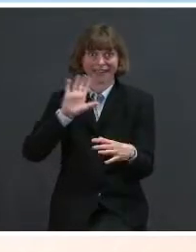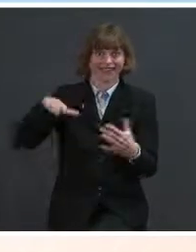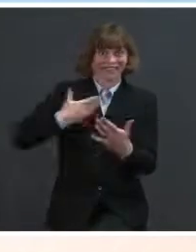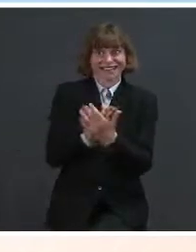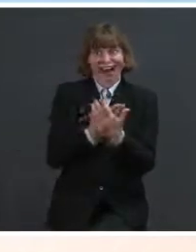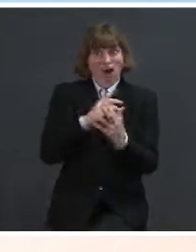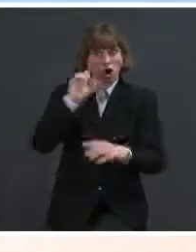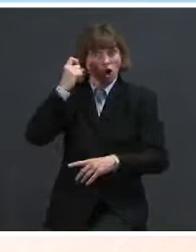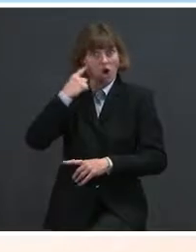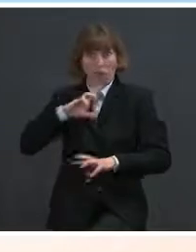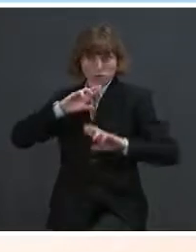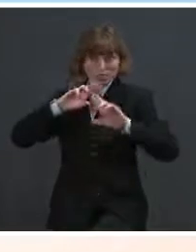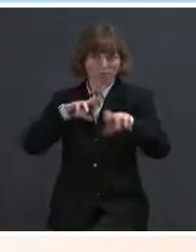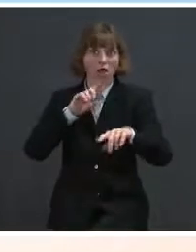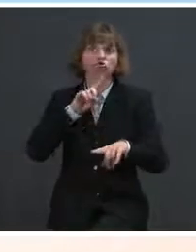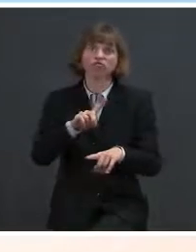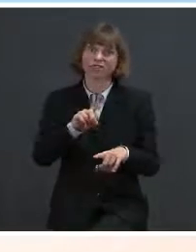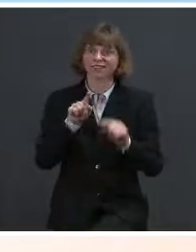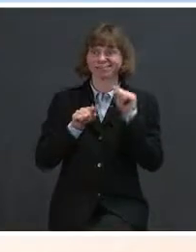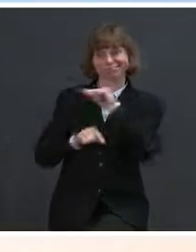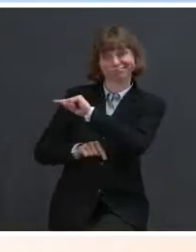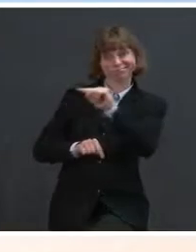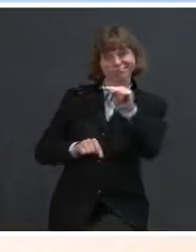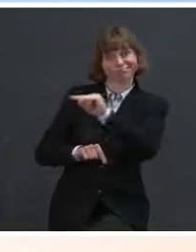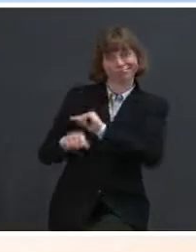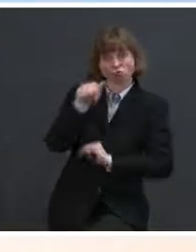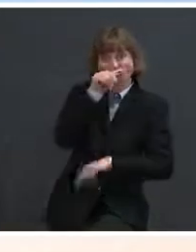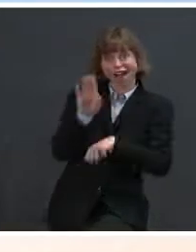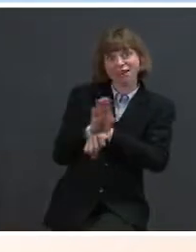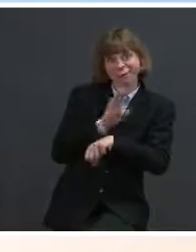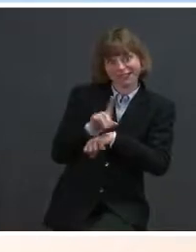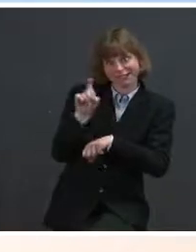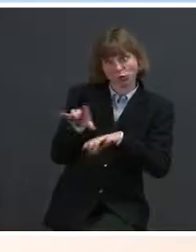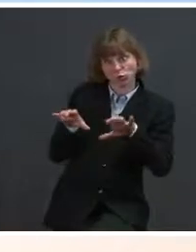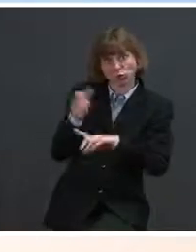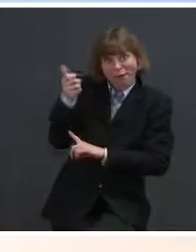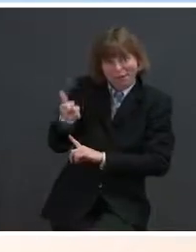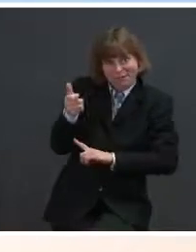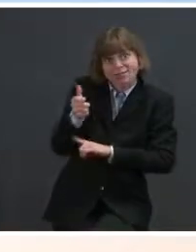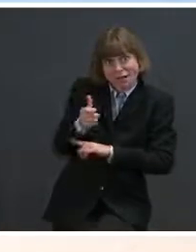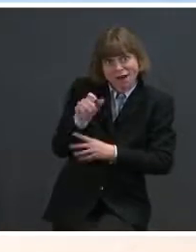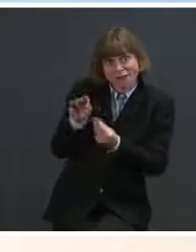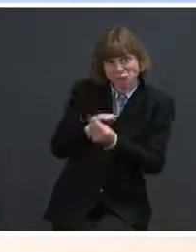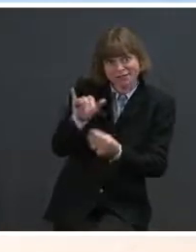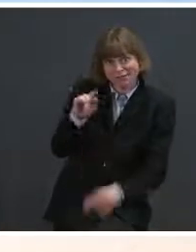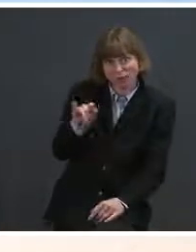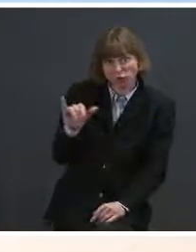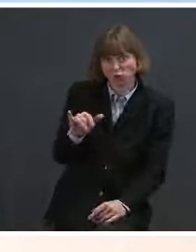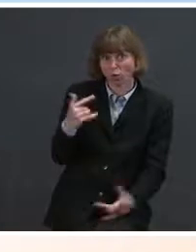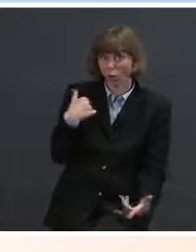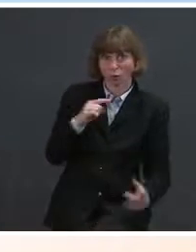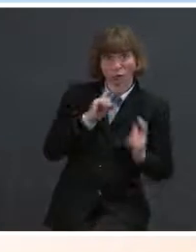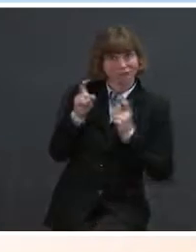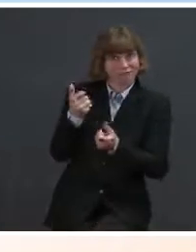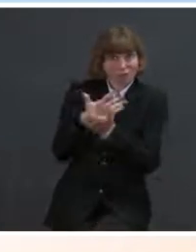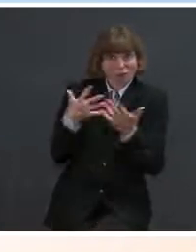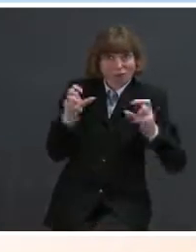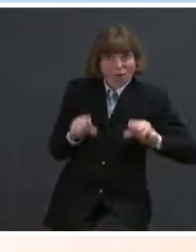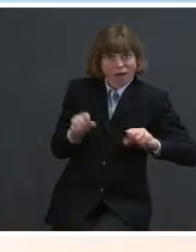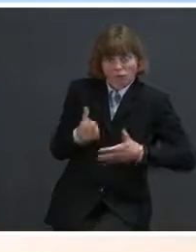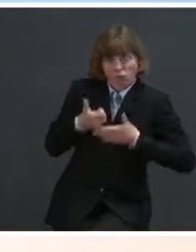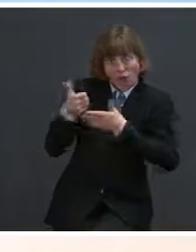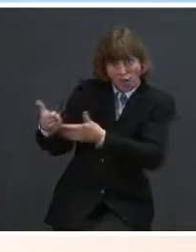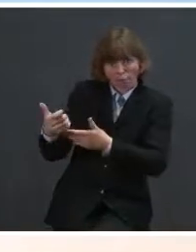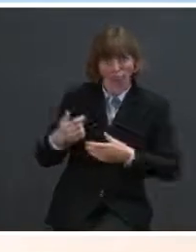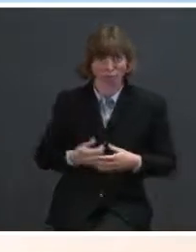comes down to the private sector taking the steps that they need to take to remediate, and we will give them everything we can to help them be able to do so. Yeah.